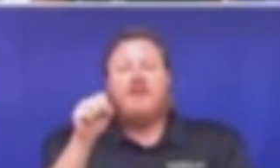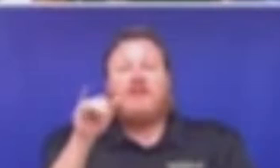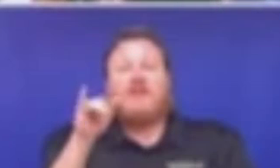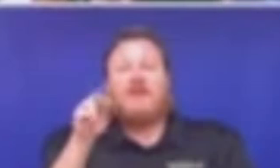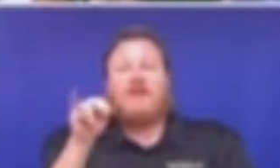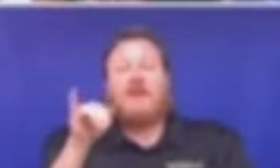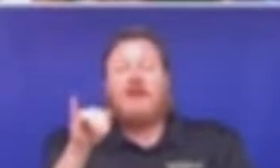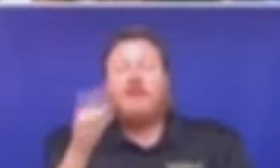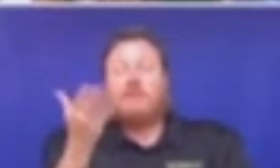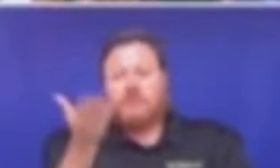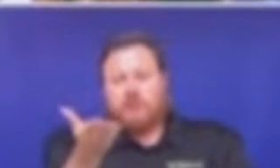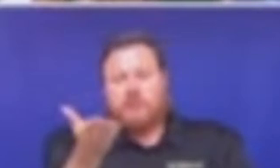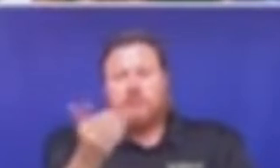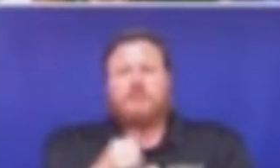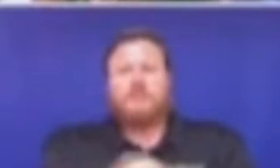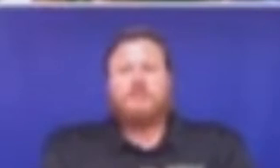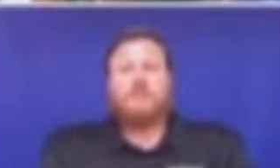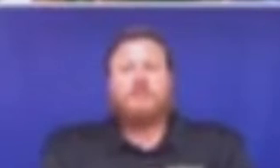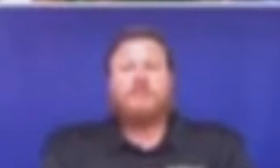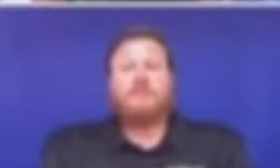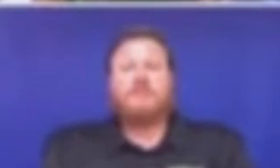Honorable Member.